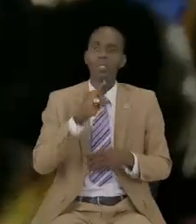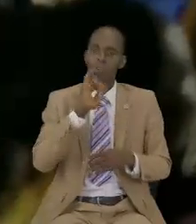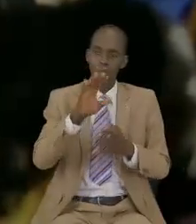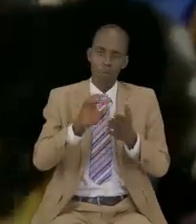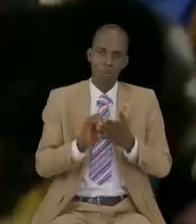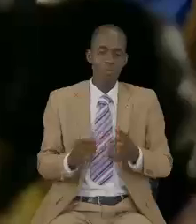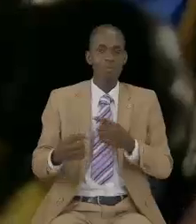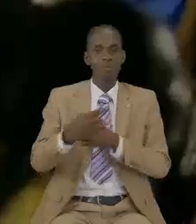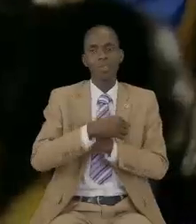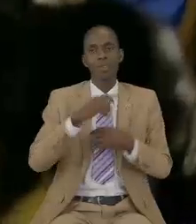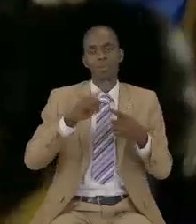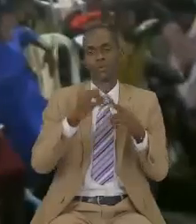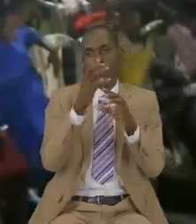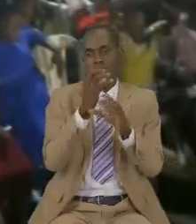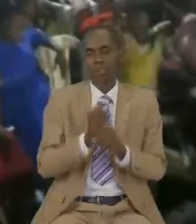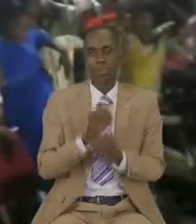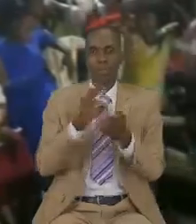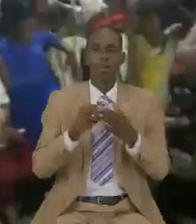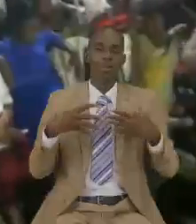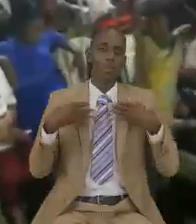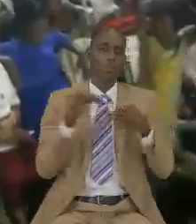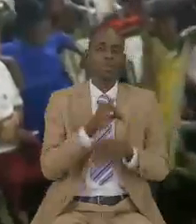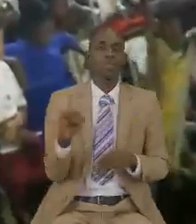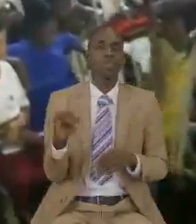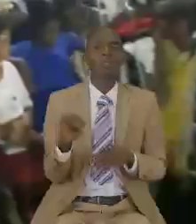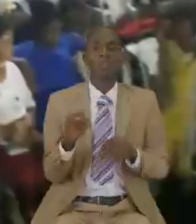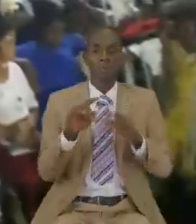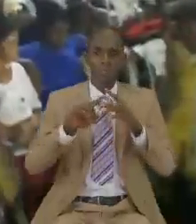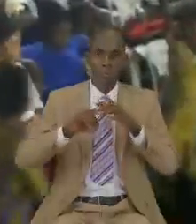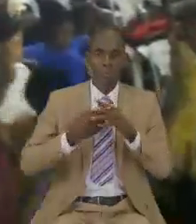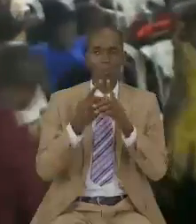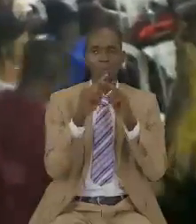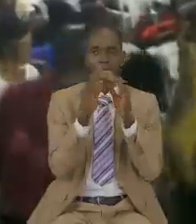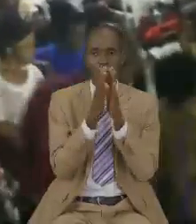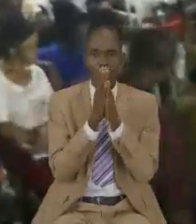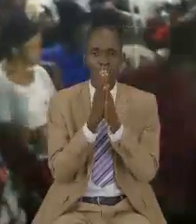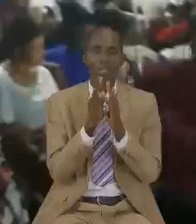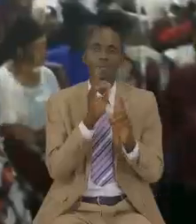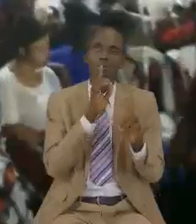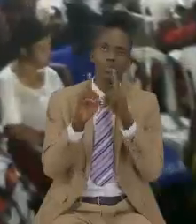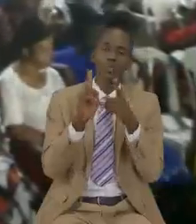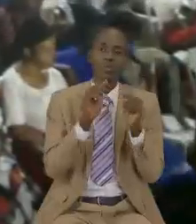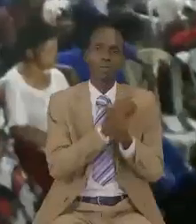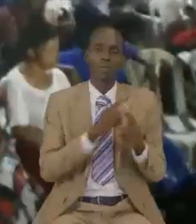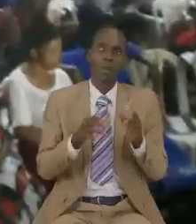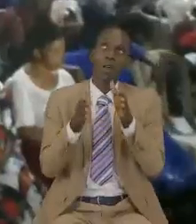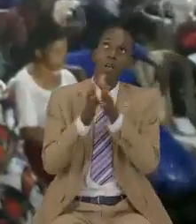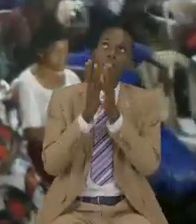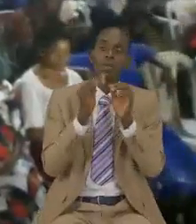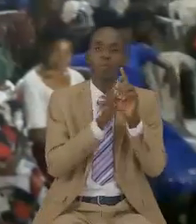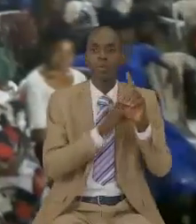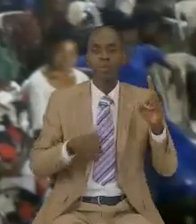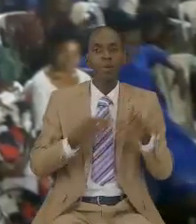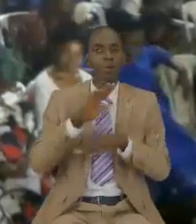now. At the far back, somebody will reach you. At the far left, somebody